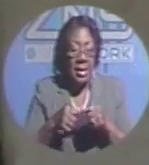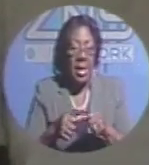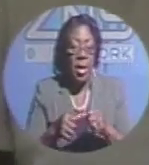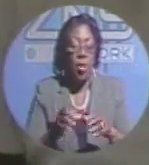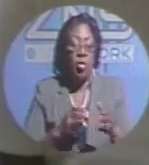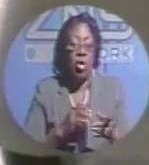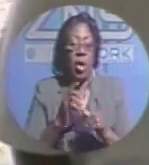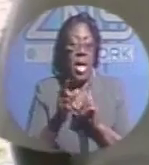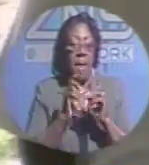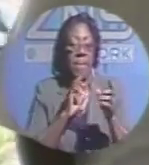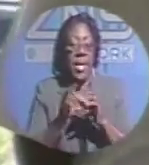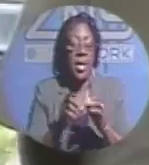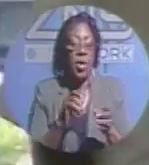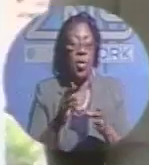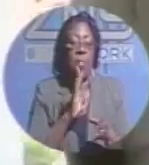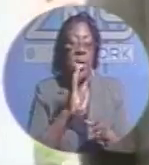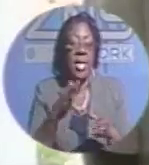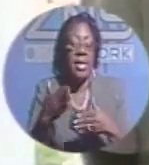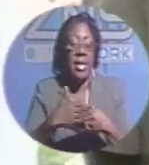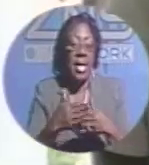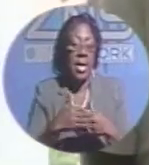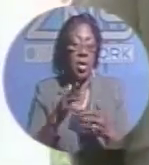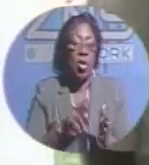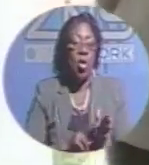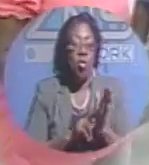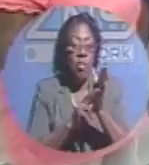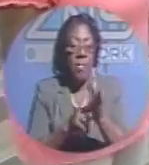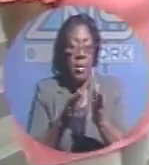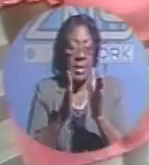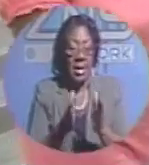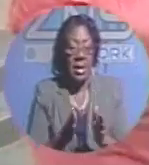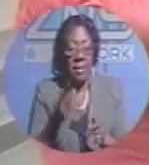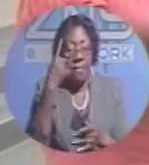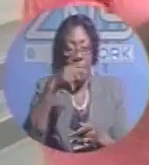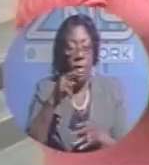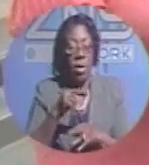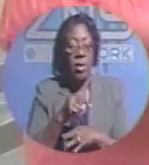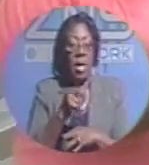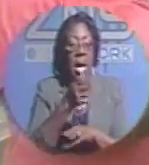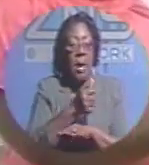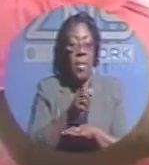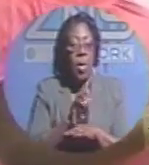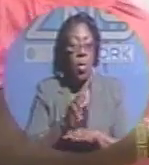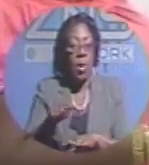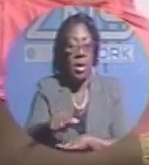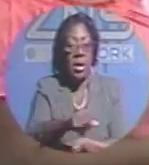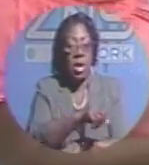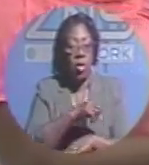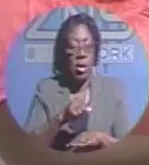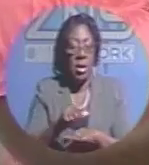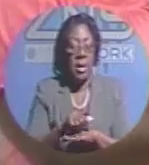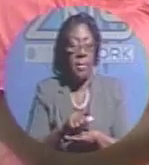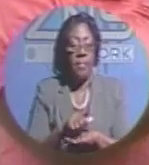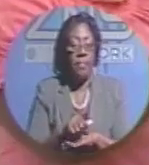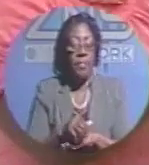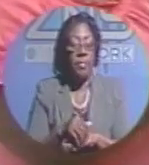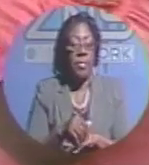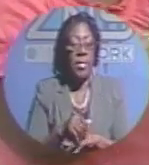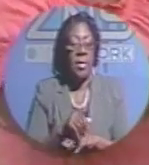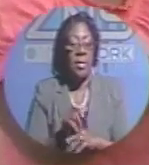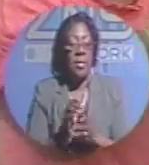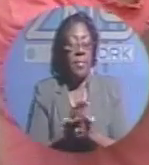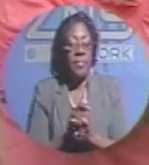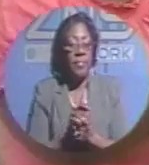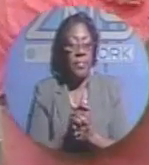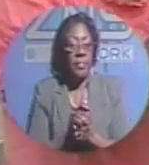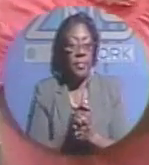campaign to become the next representative for the North Abaco constituency, Curry says there is an air of anticipation and some